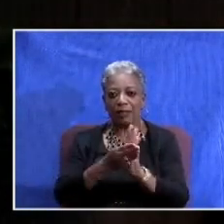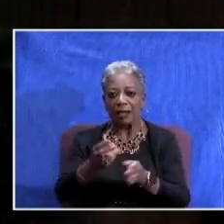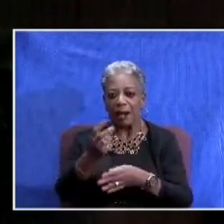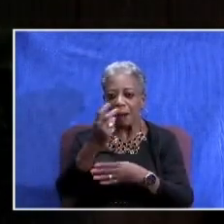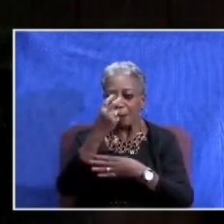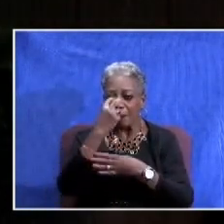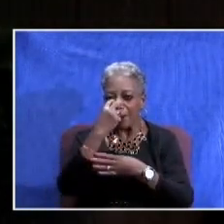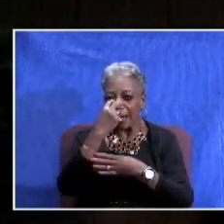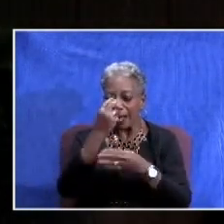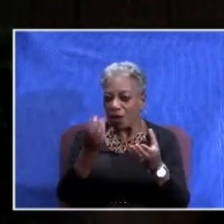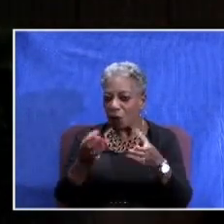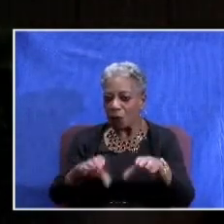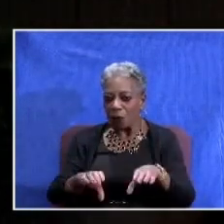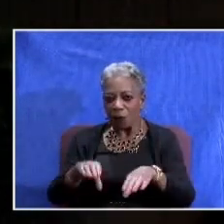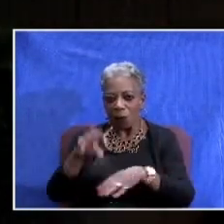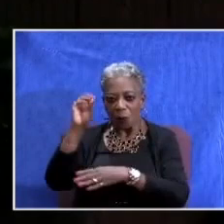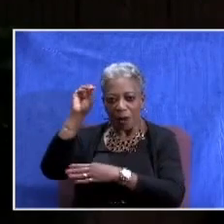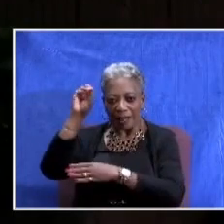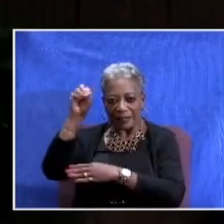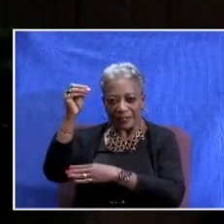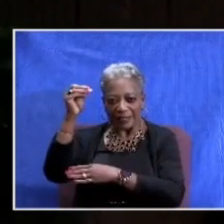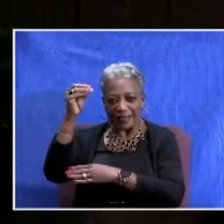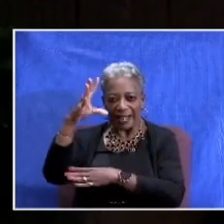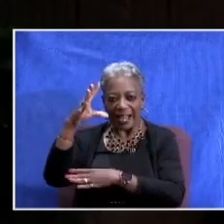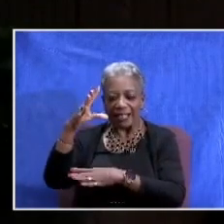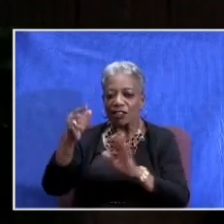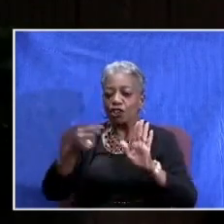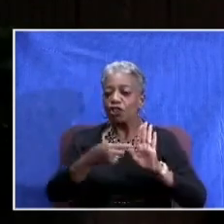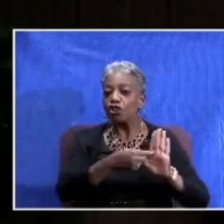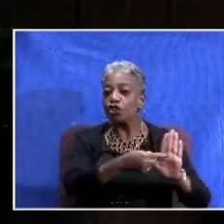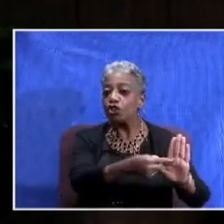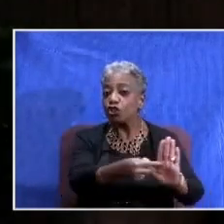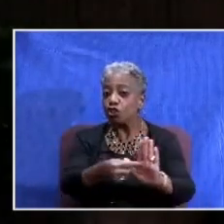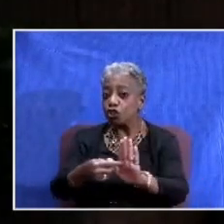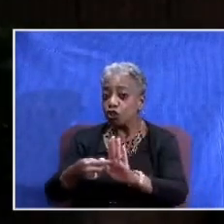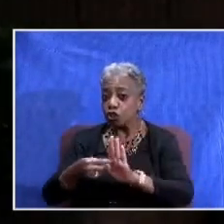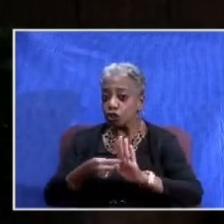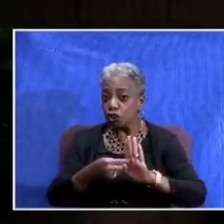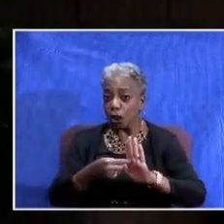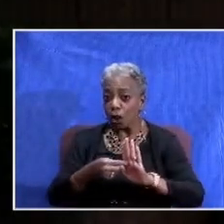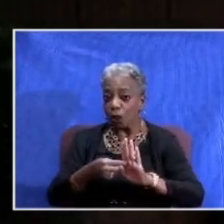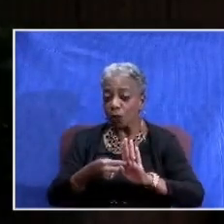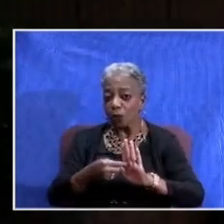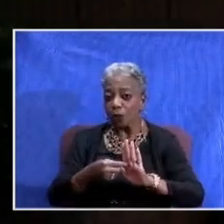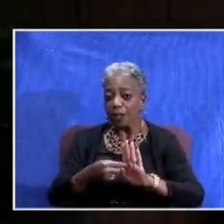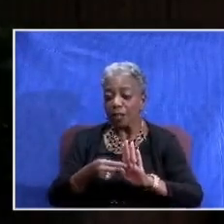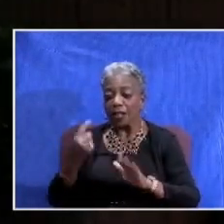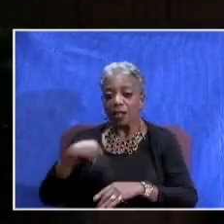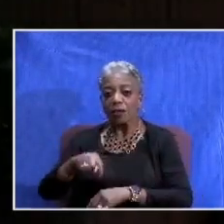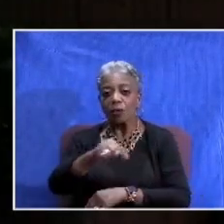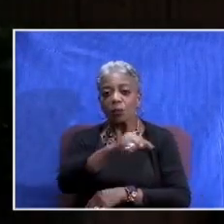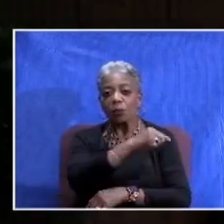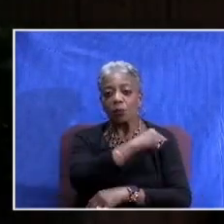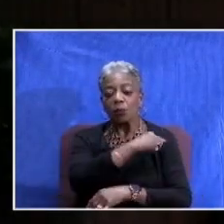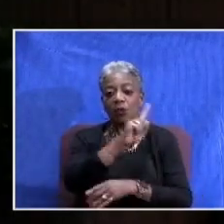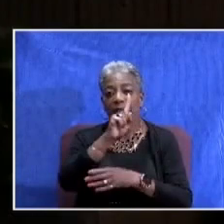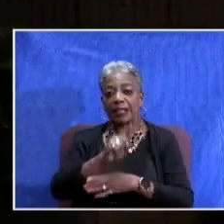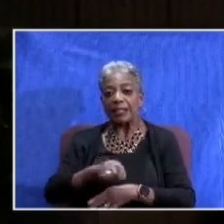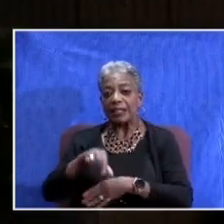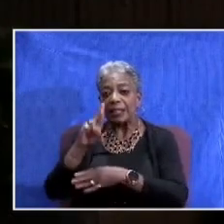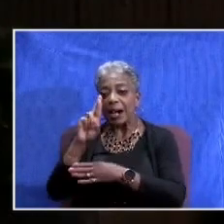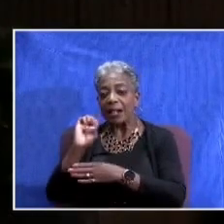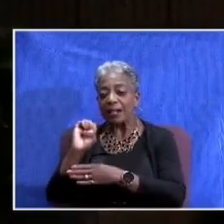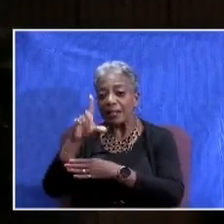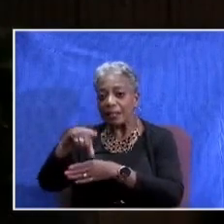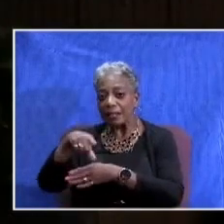who don't want the spotlight. Talking about reparations. You got to repair me because you messed up my image. You got to repair me because you